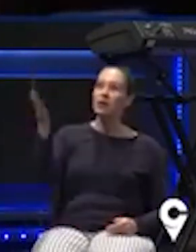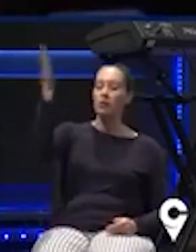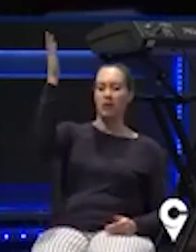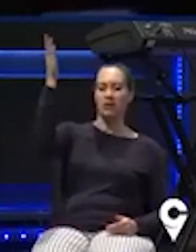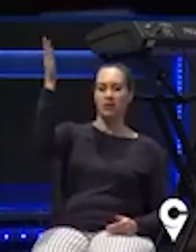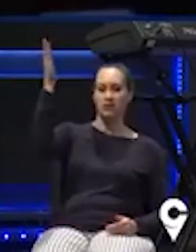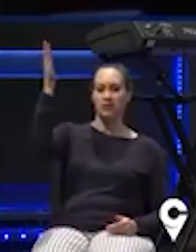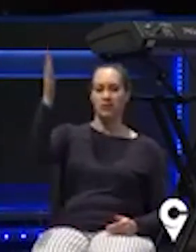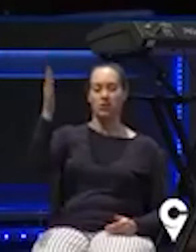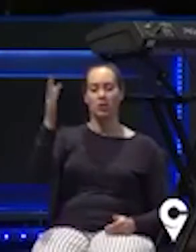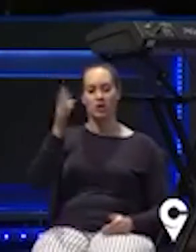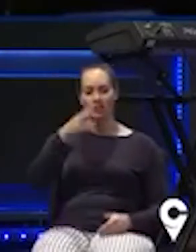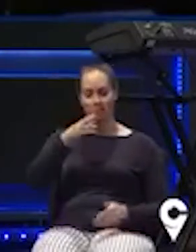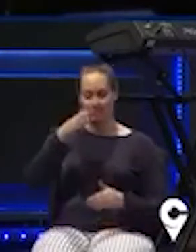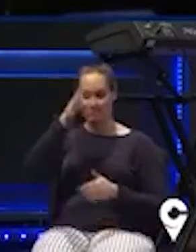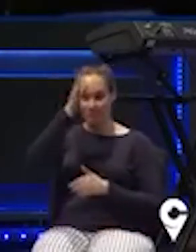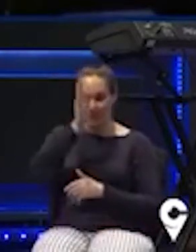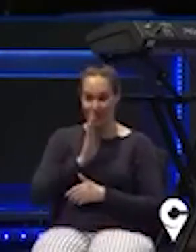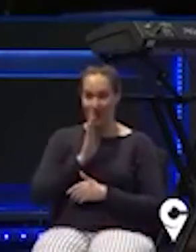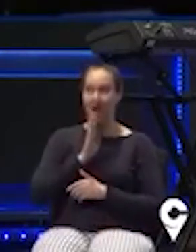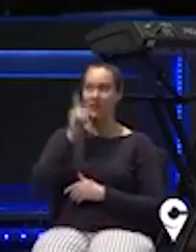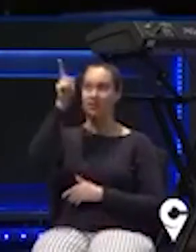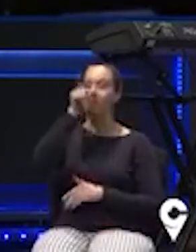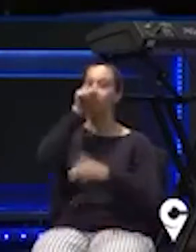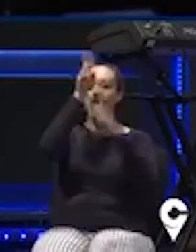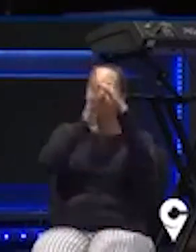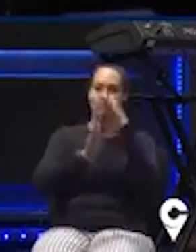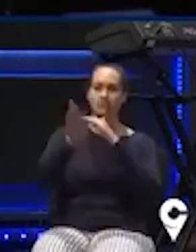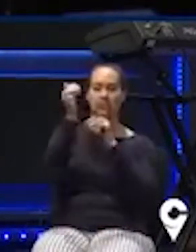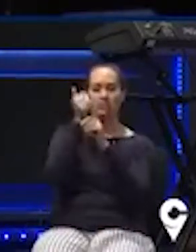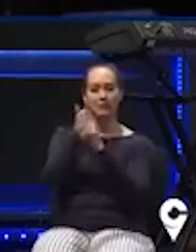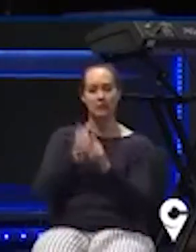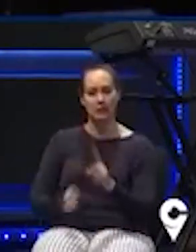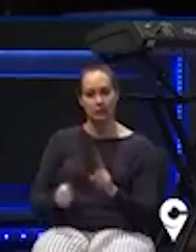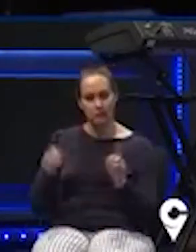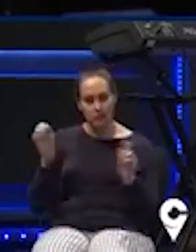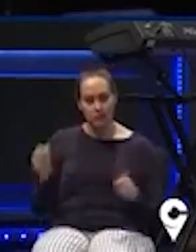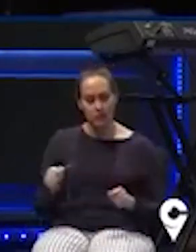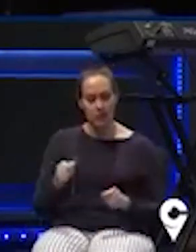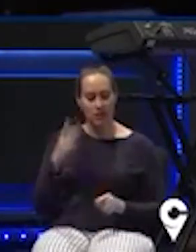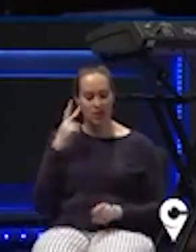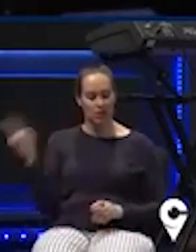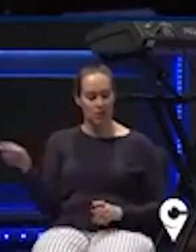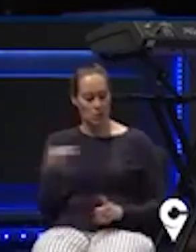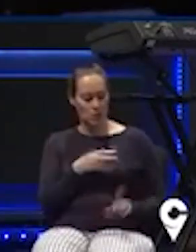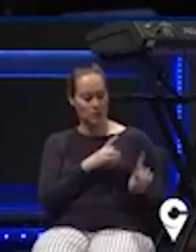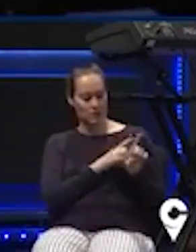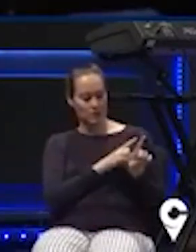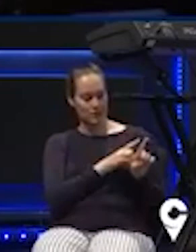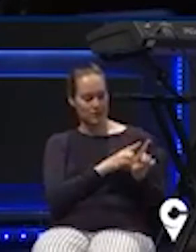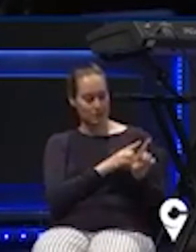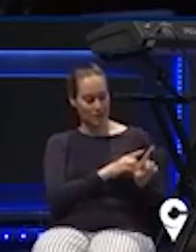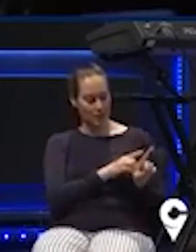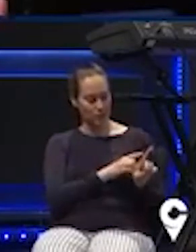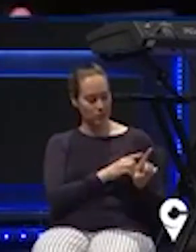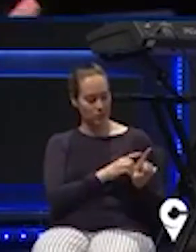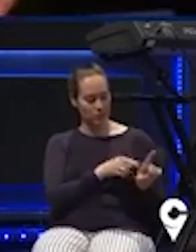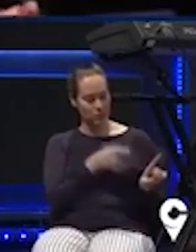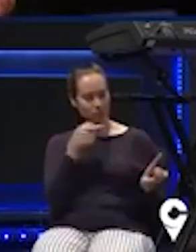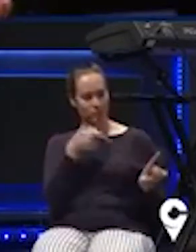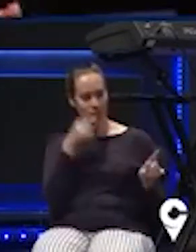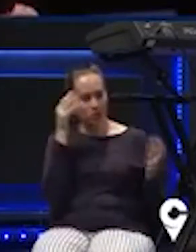nature God, he humbled himself. Jesus could wash the disciples' feet because he knew he was Lord. He